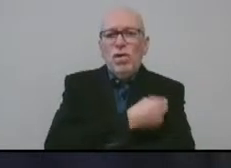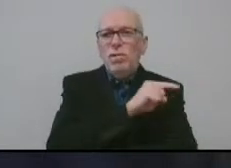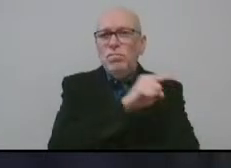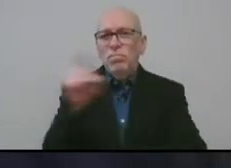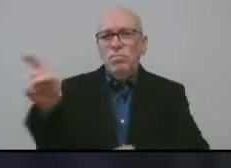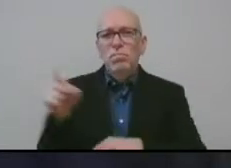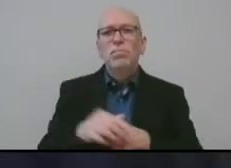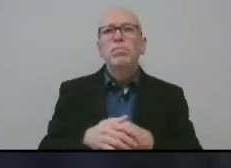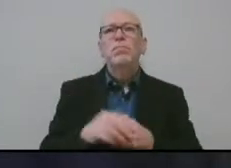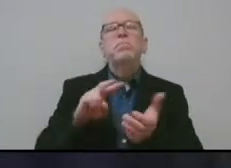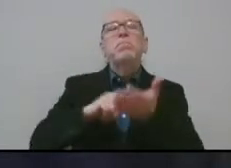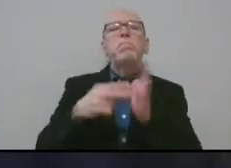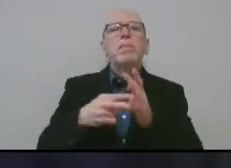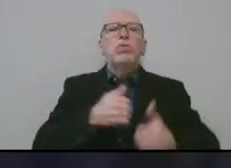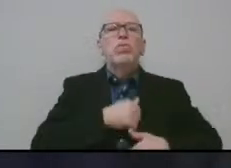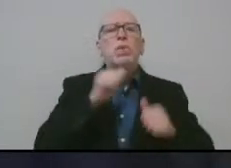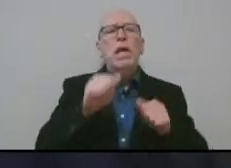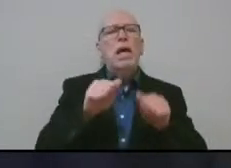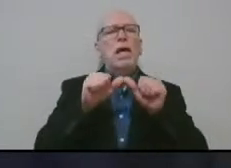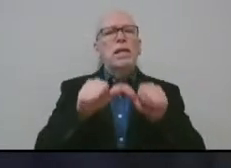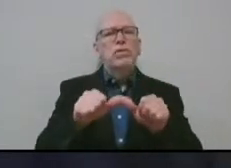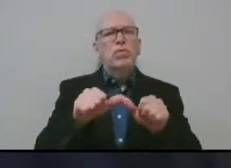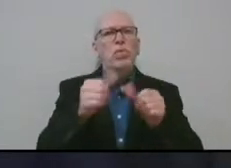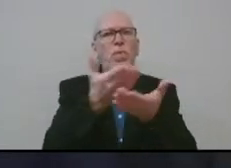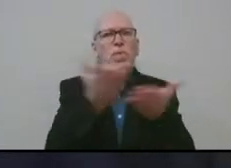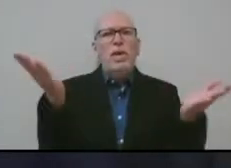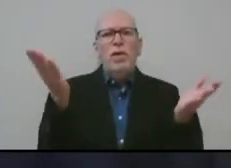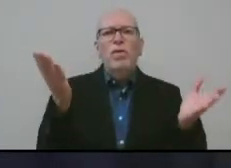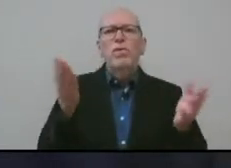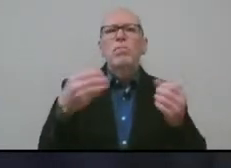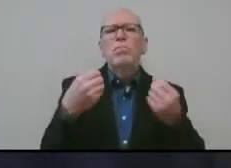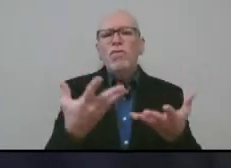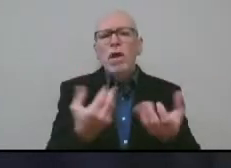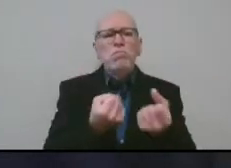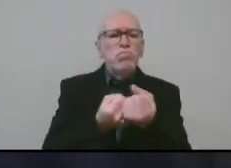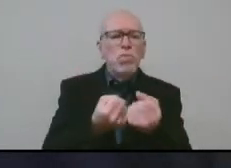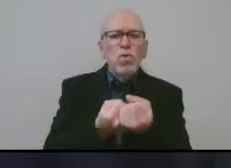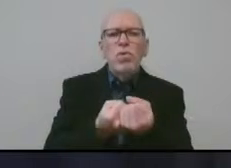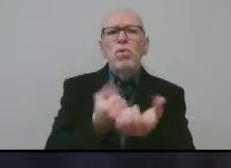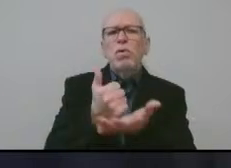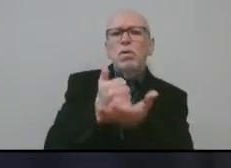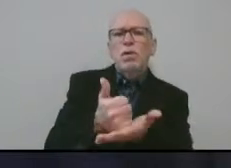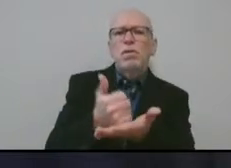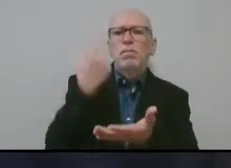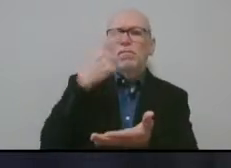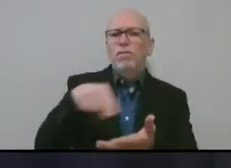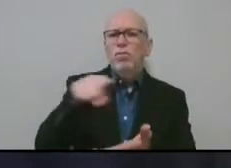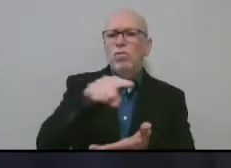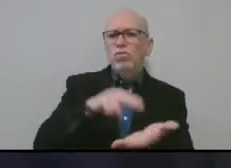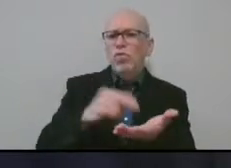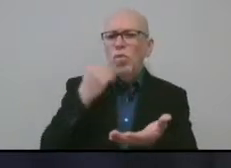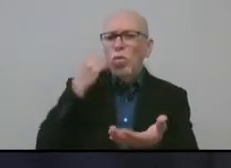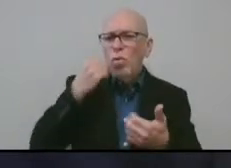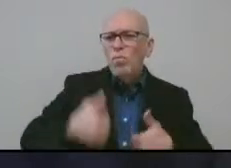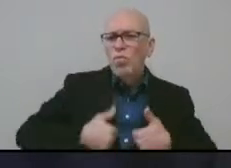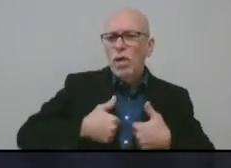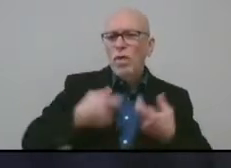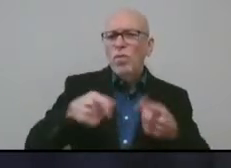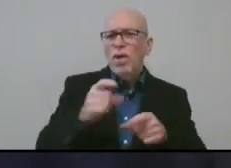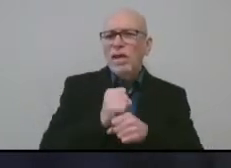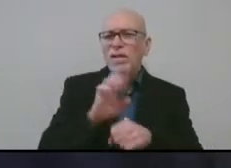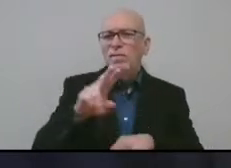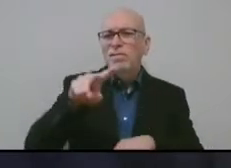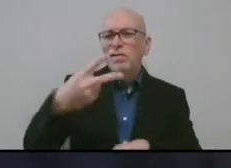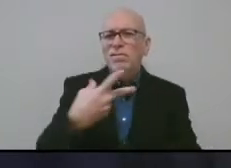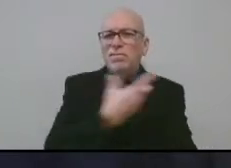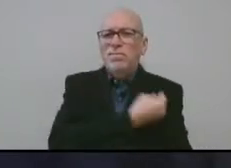that will allow the soldiers to continue in the facility to provide support to the long-term care residents while they get their vaccine dose